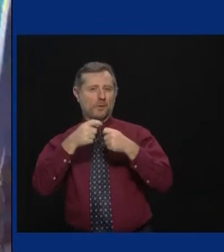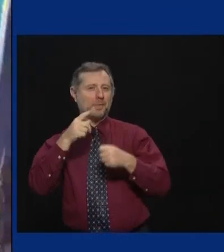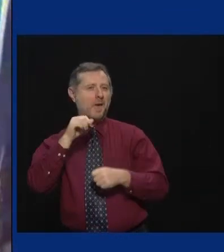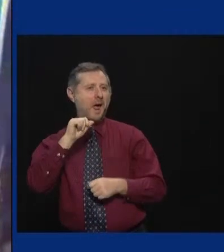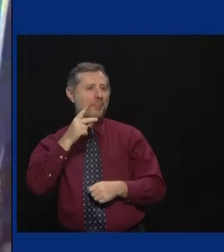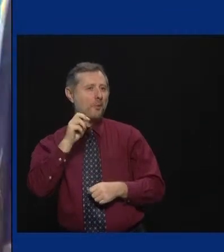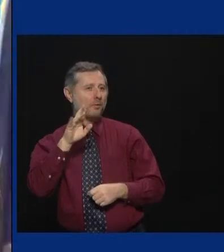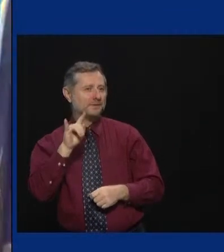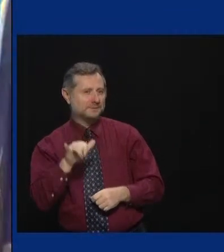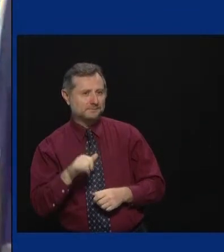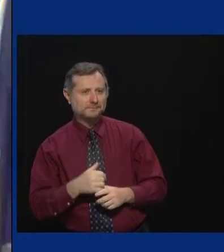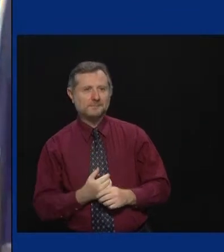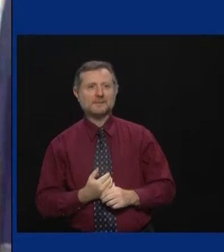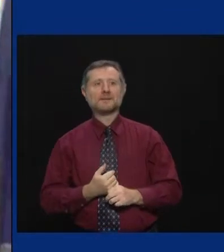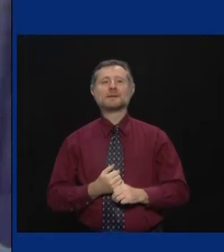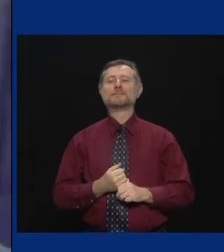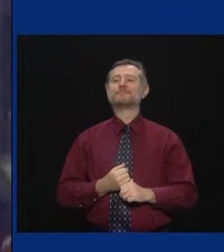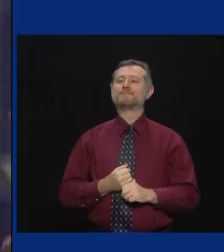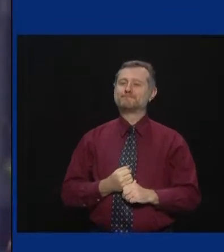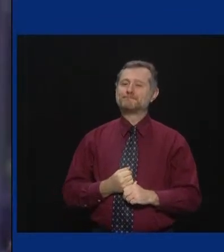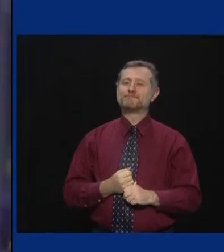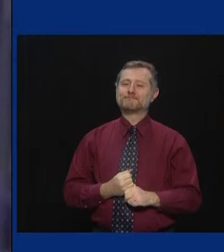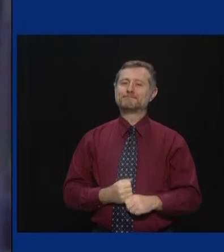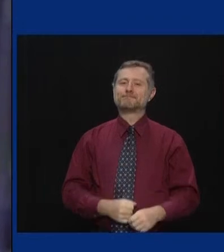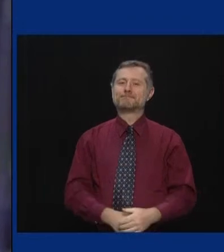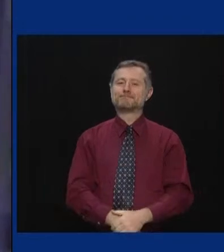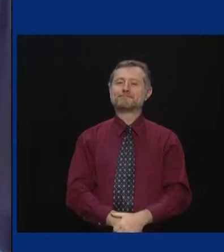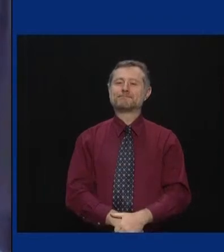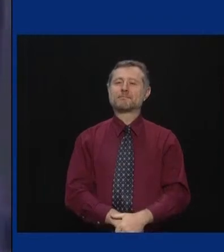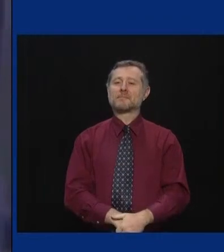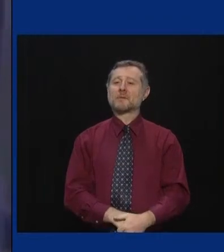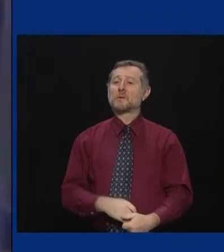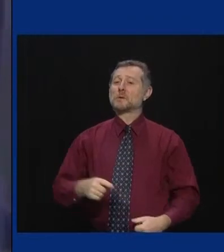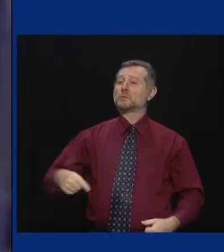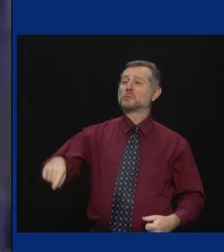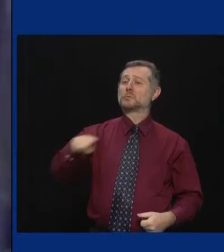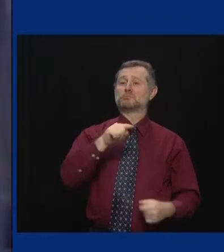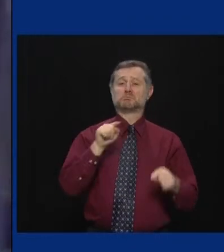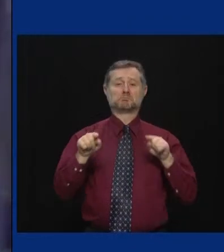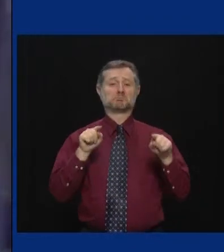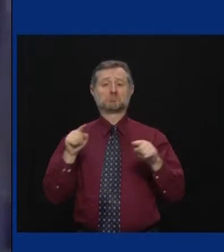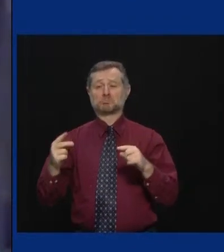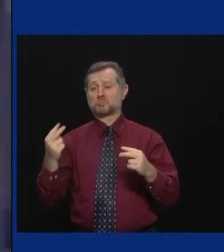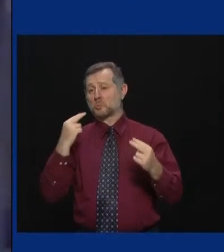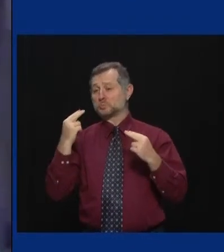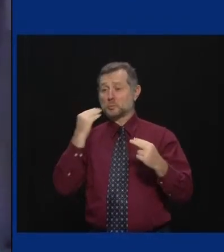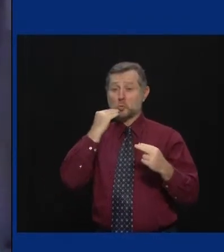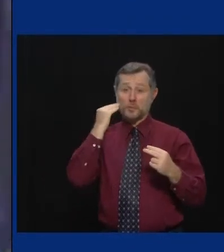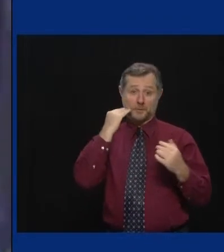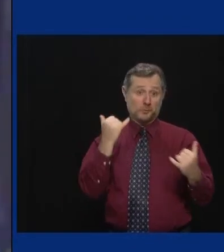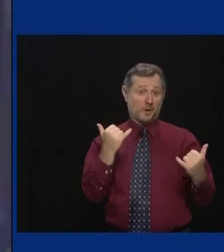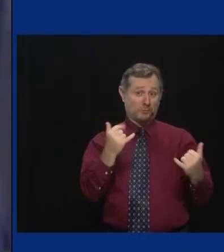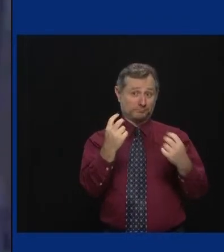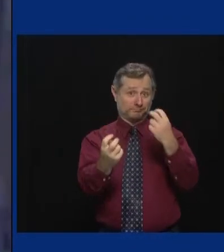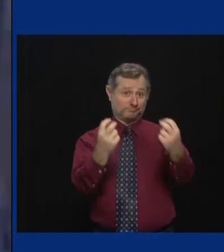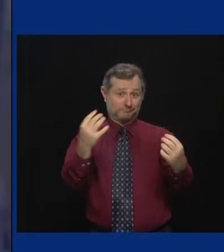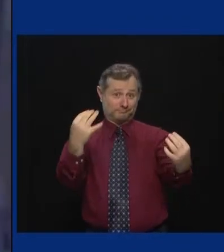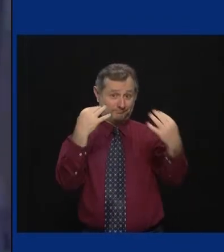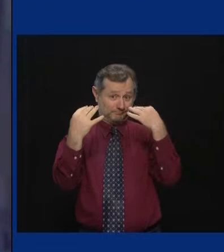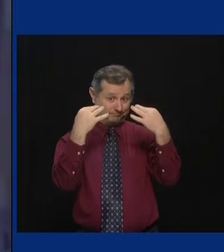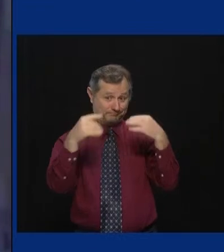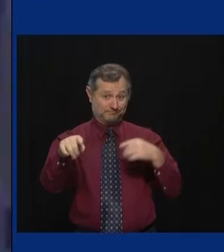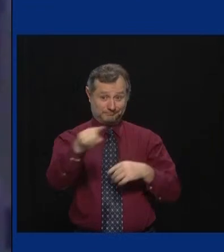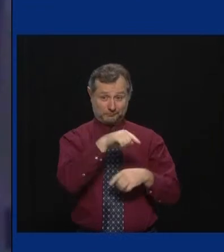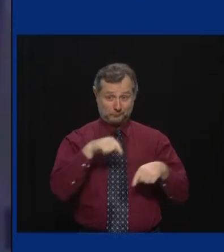Niagara Power Project. For those of you who are watching today, the New York Power Authority is the